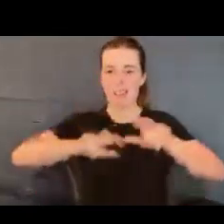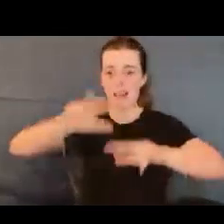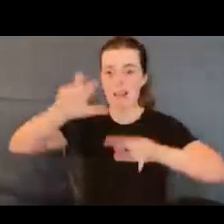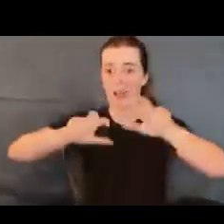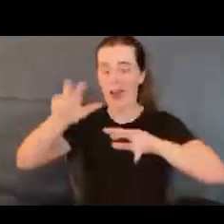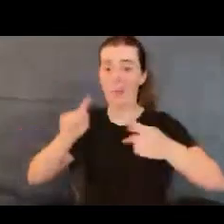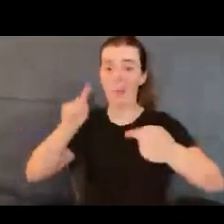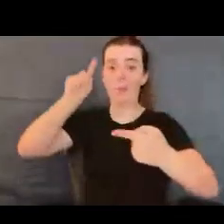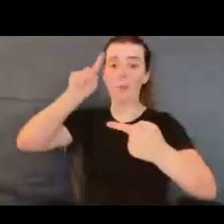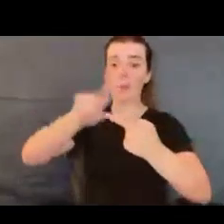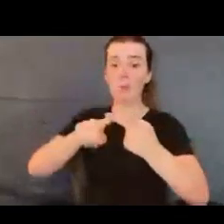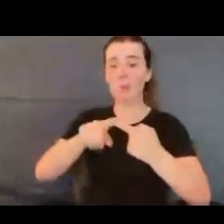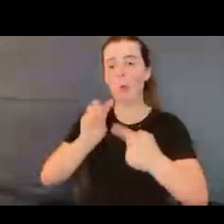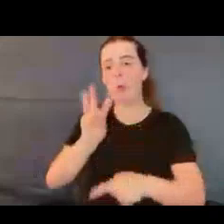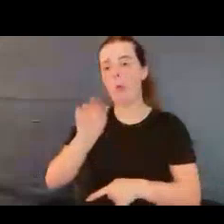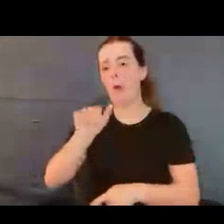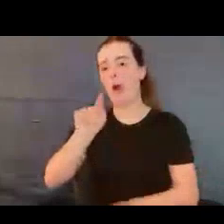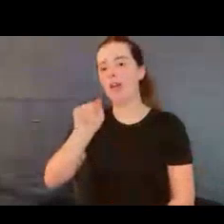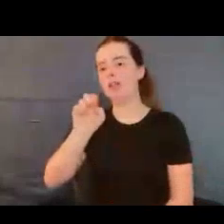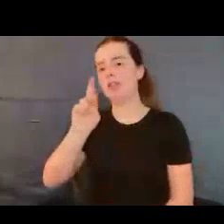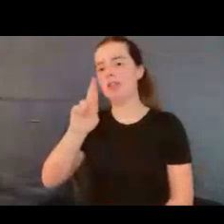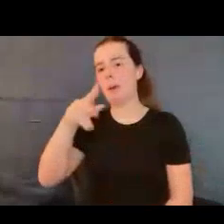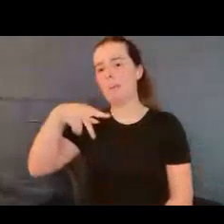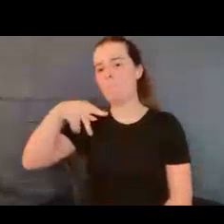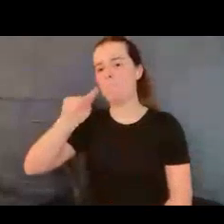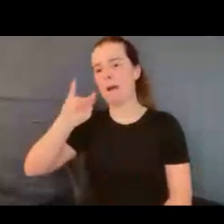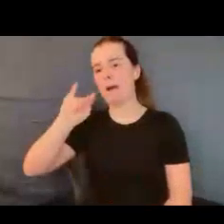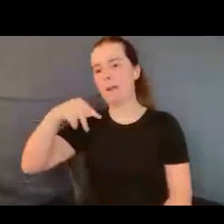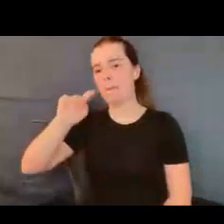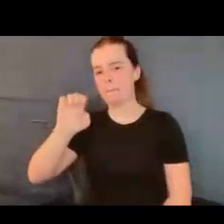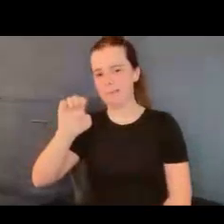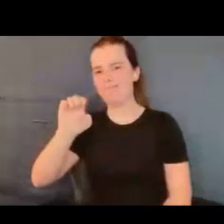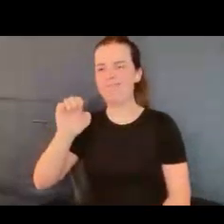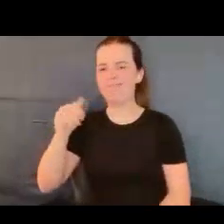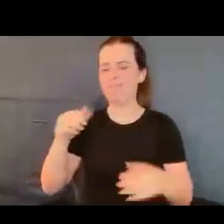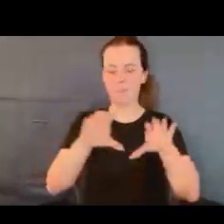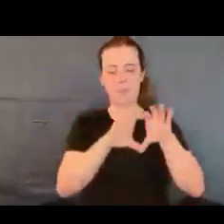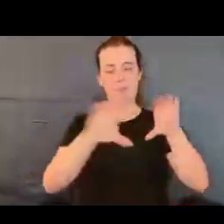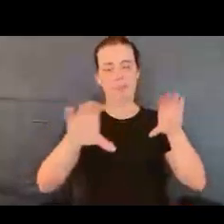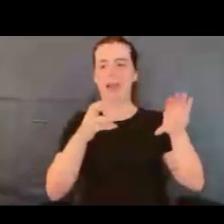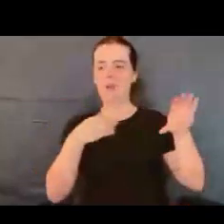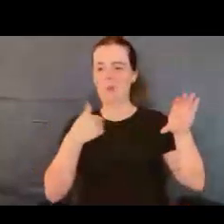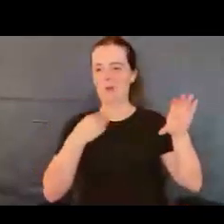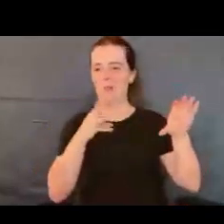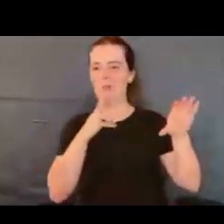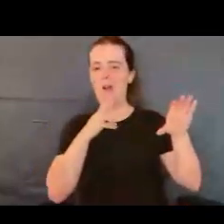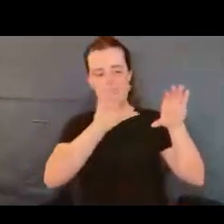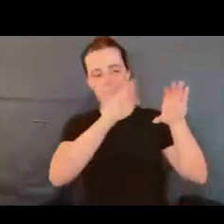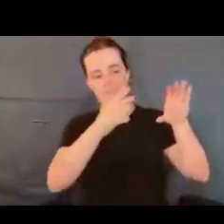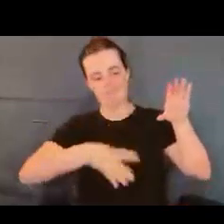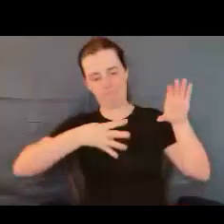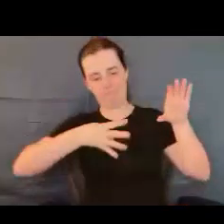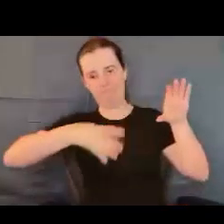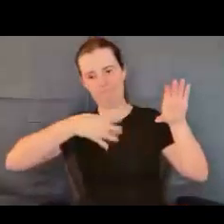water pipe. If you haven't seen it before, it's just a pipe that has water coming out of it, and you can drink water from it. And they also will